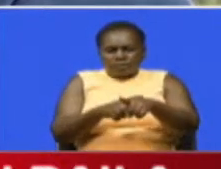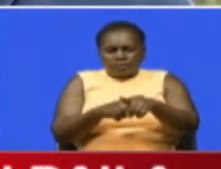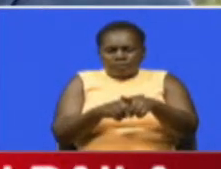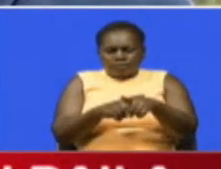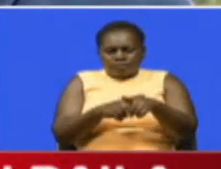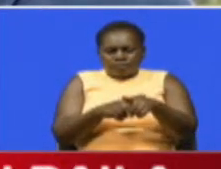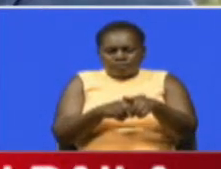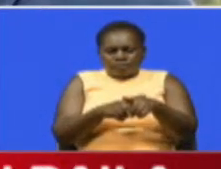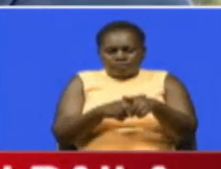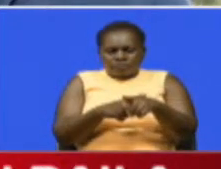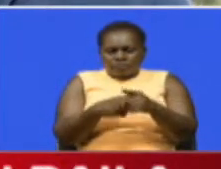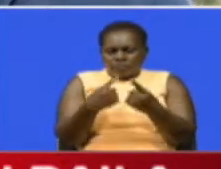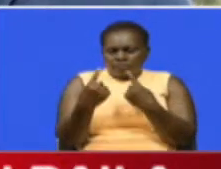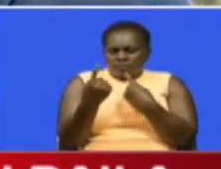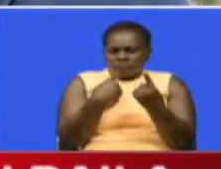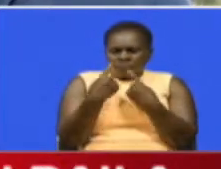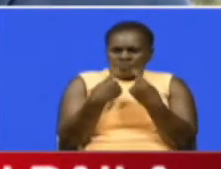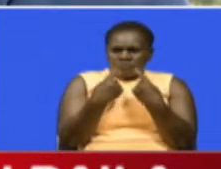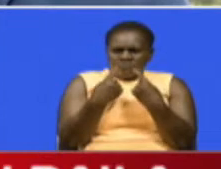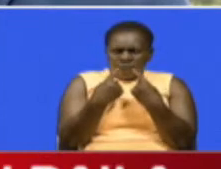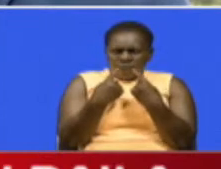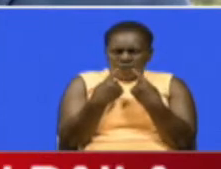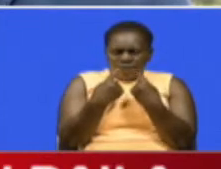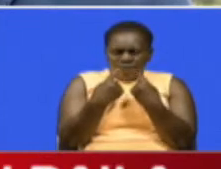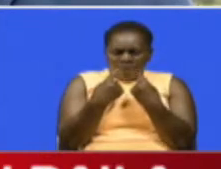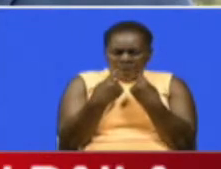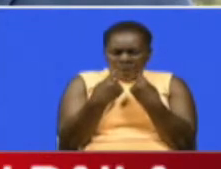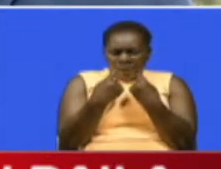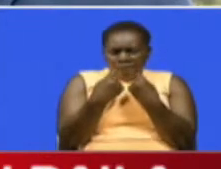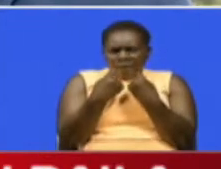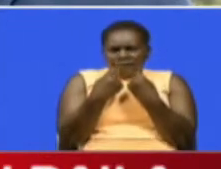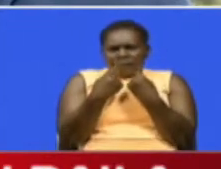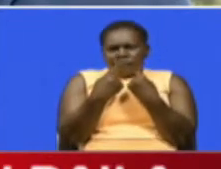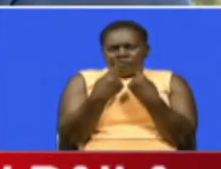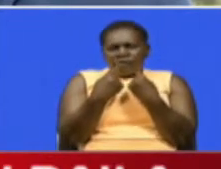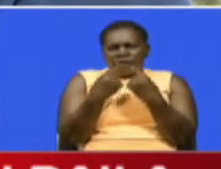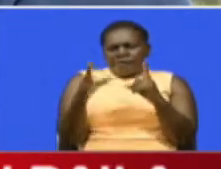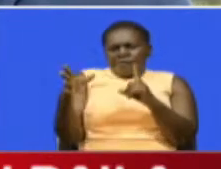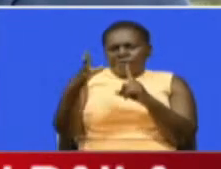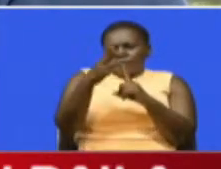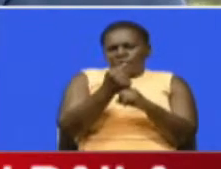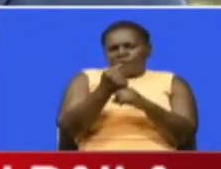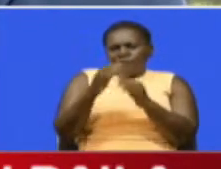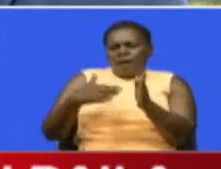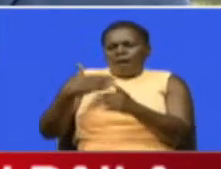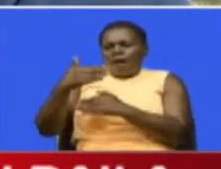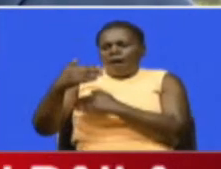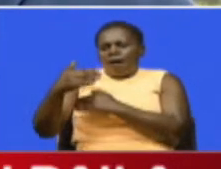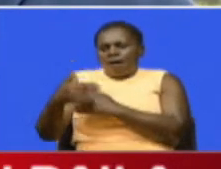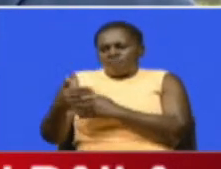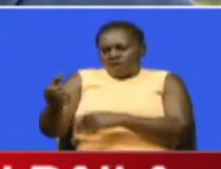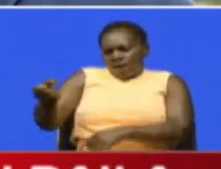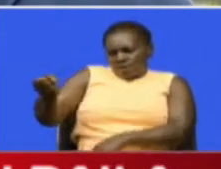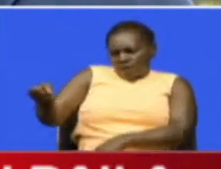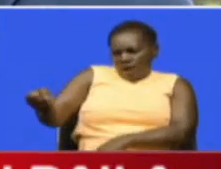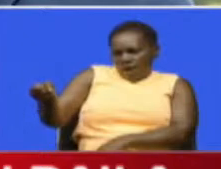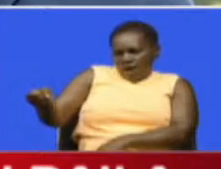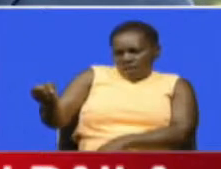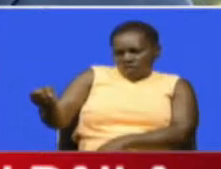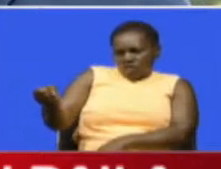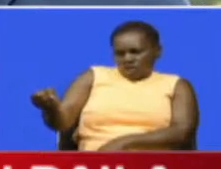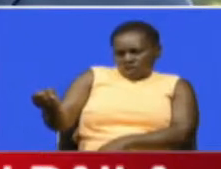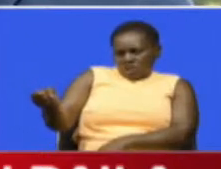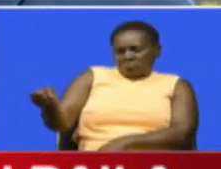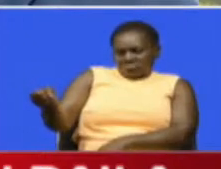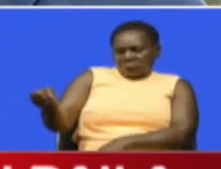but I can talk in terms of what could have been achieved after the handshake. And